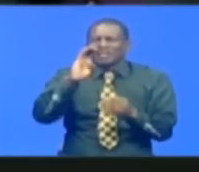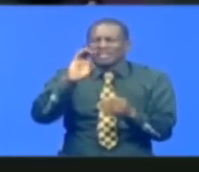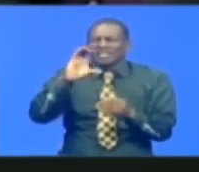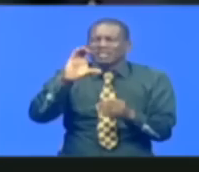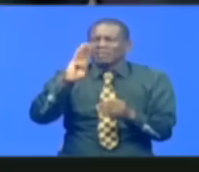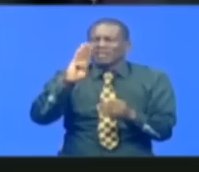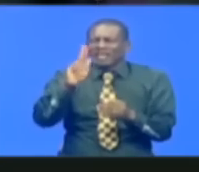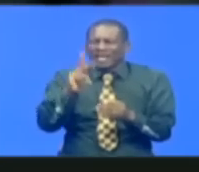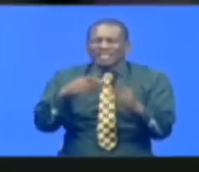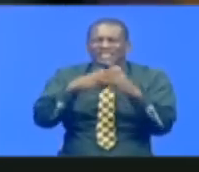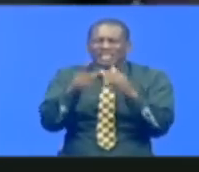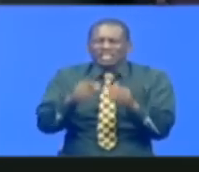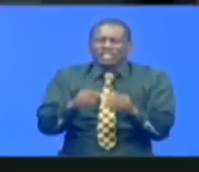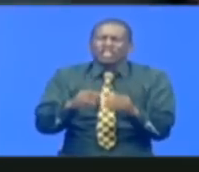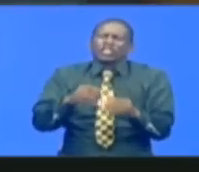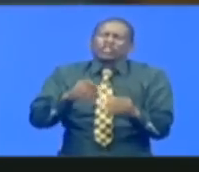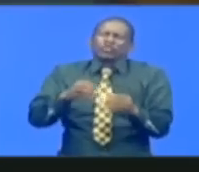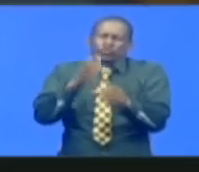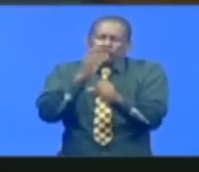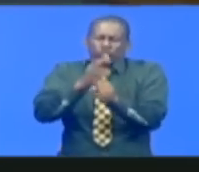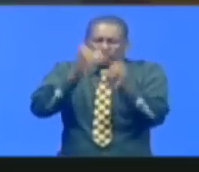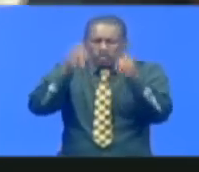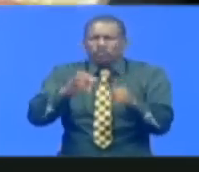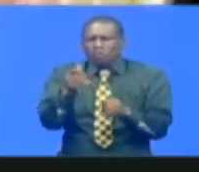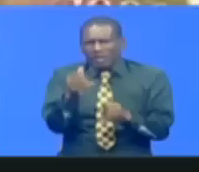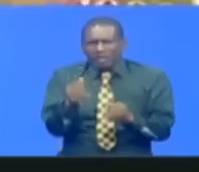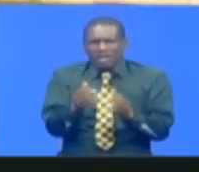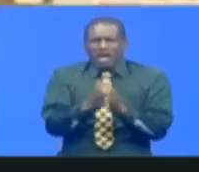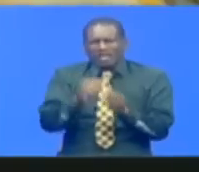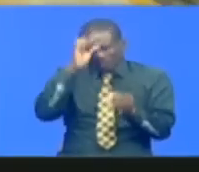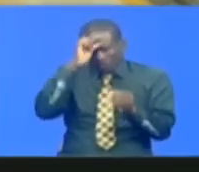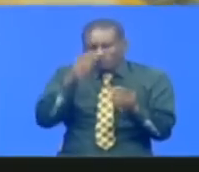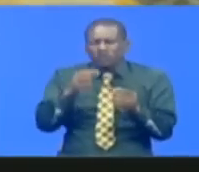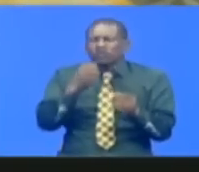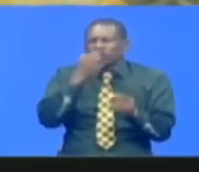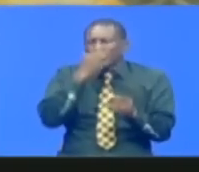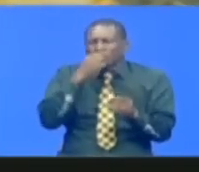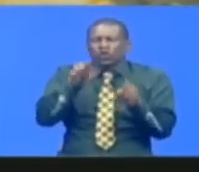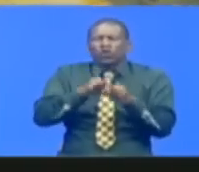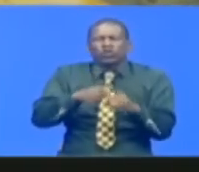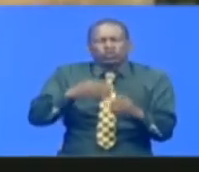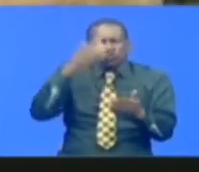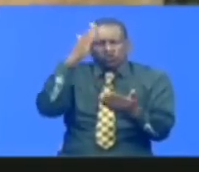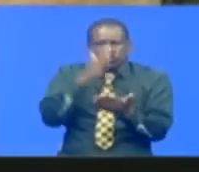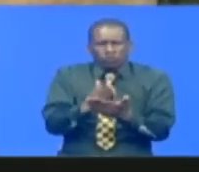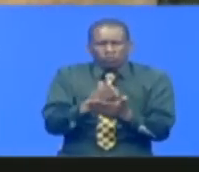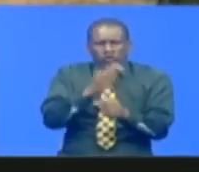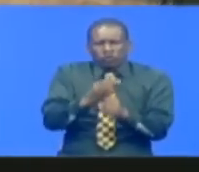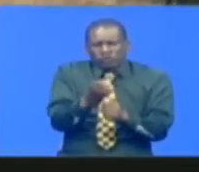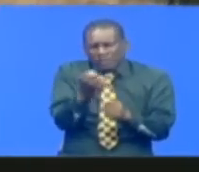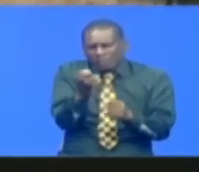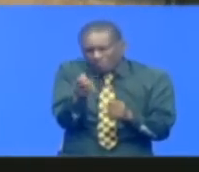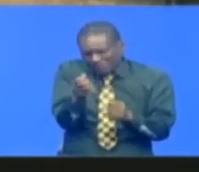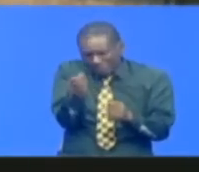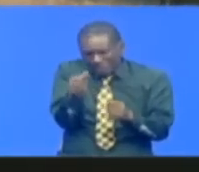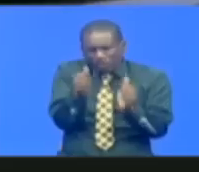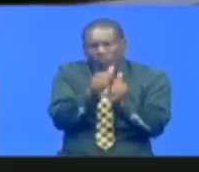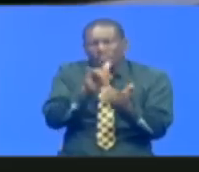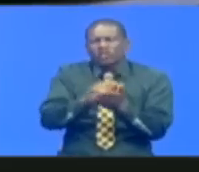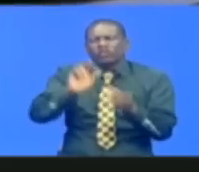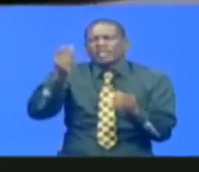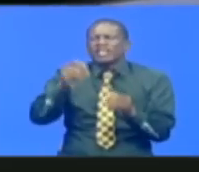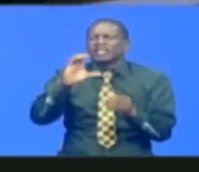and to curb the illicit cash flows. The government of Tanzania also suspended the exchange of its currency with that of Kenya. CBK said it